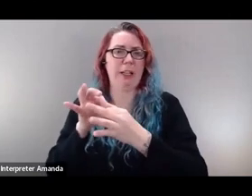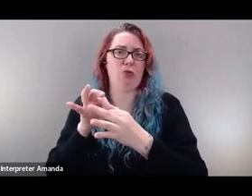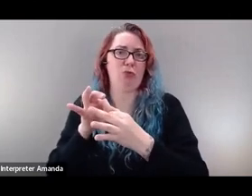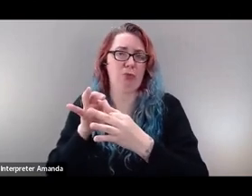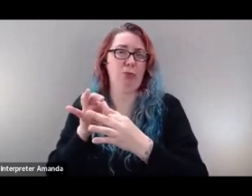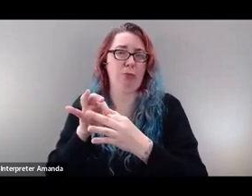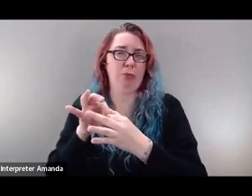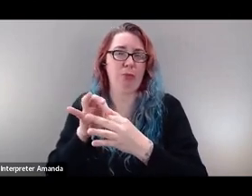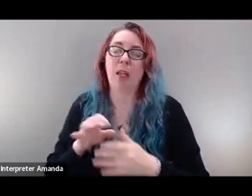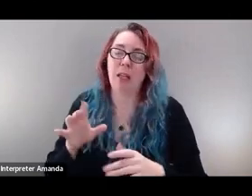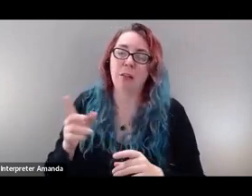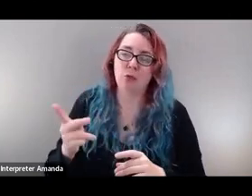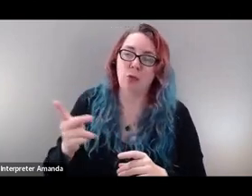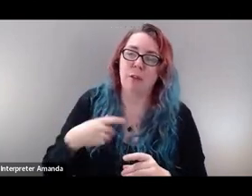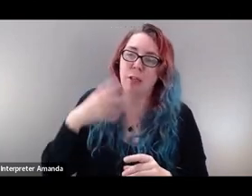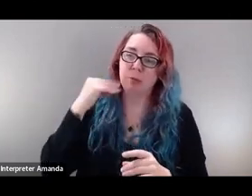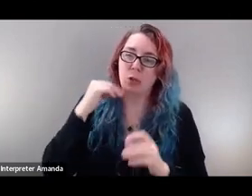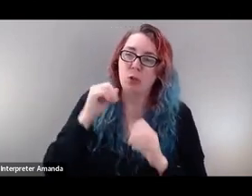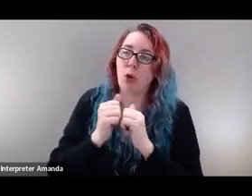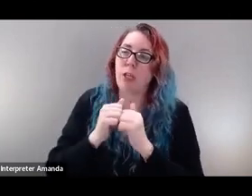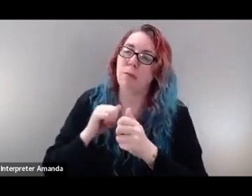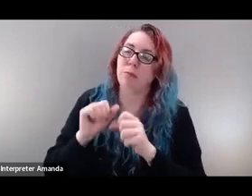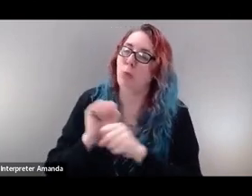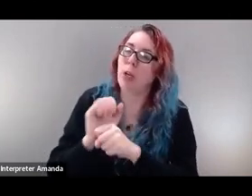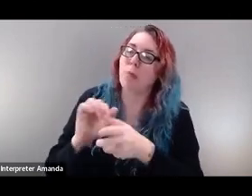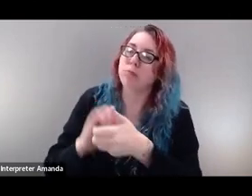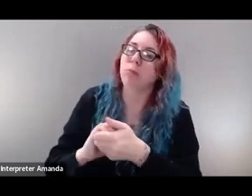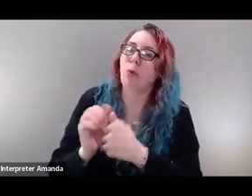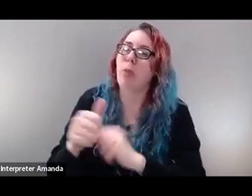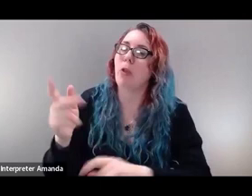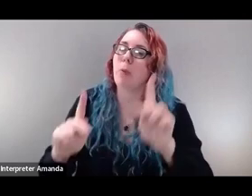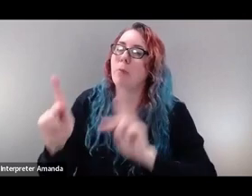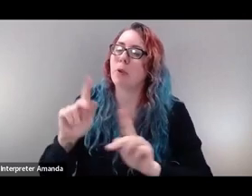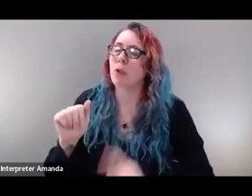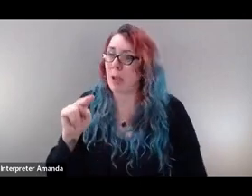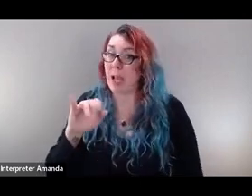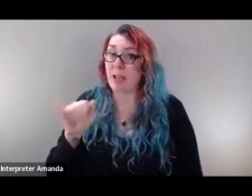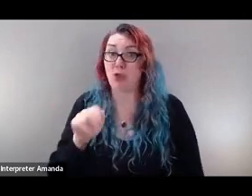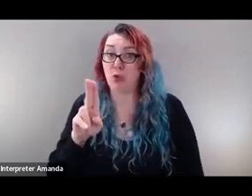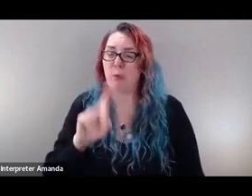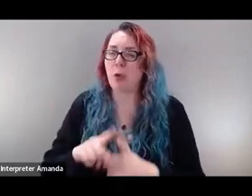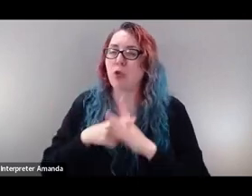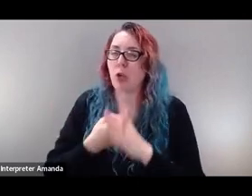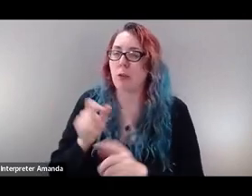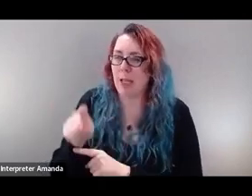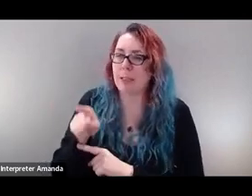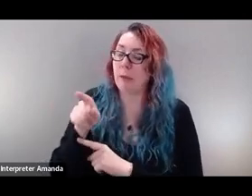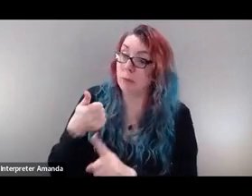your experience working with others. So Anju, hi, I'd like to start with you. In addition to being an artist,